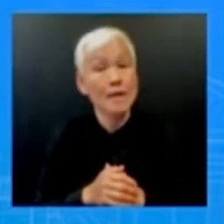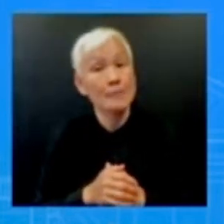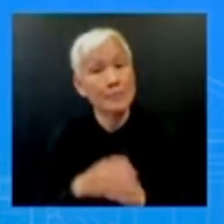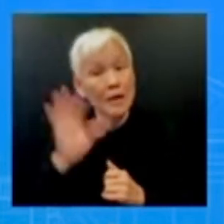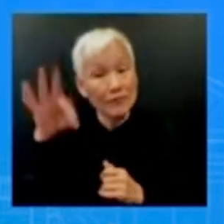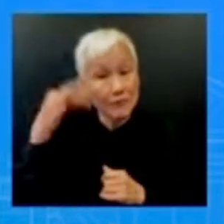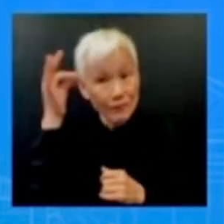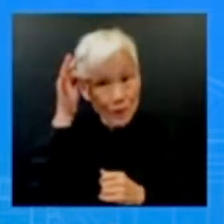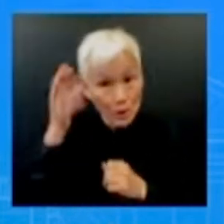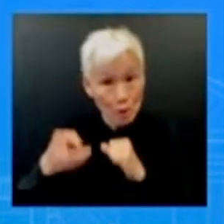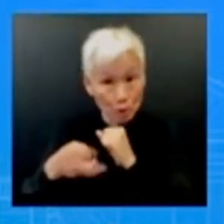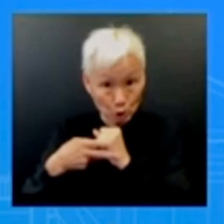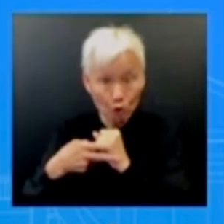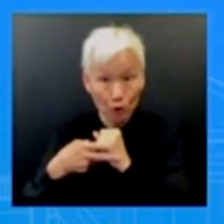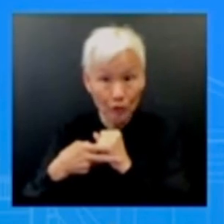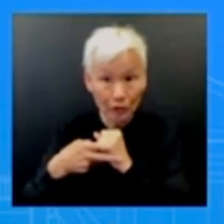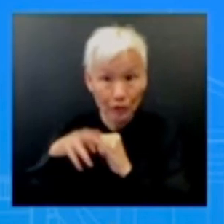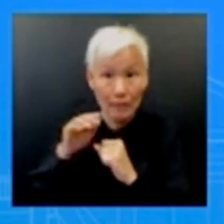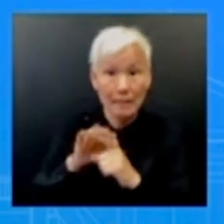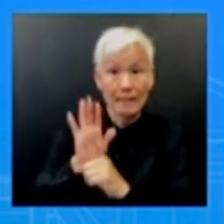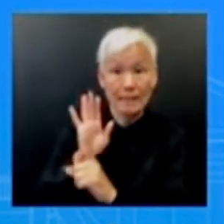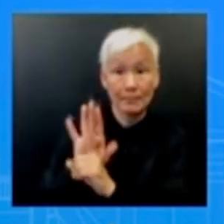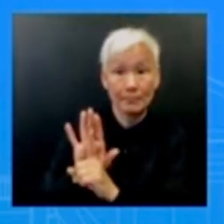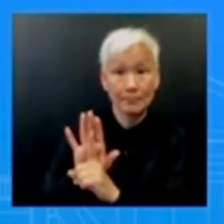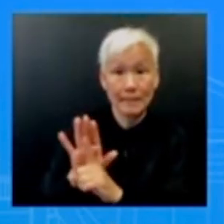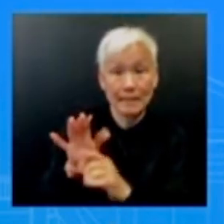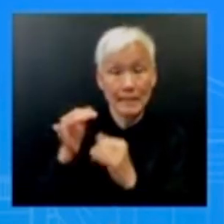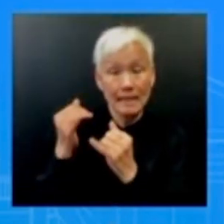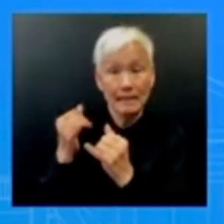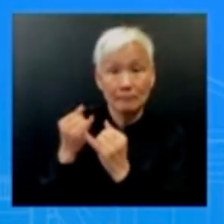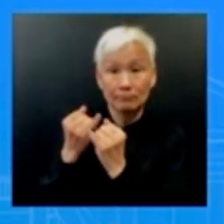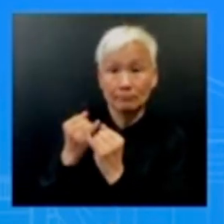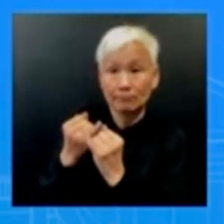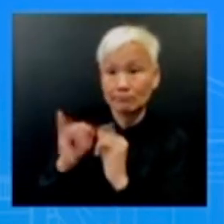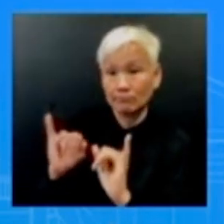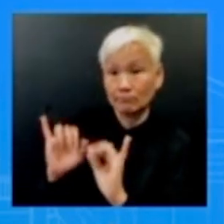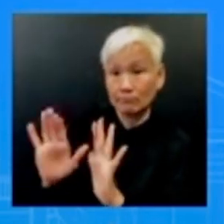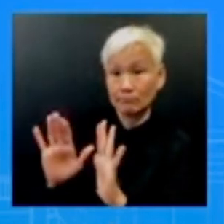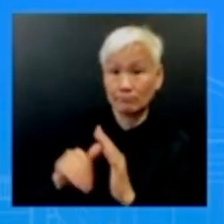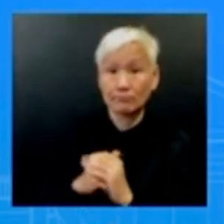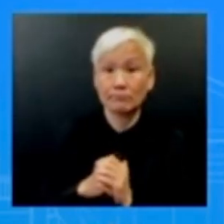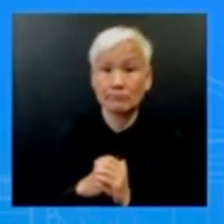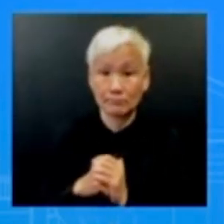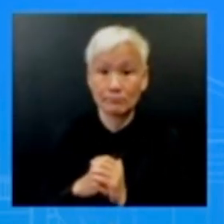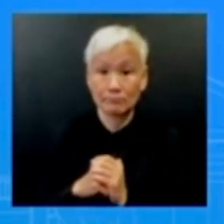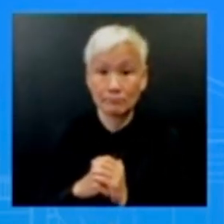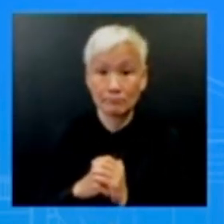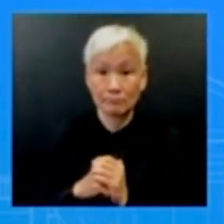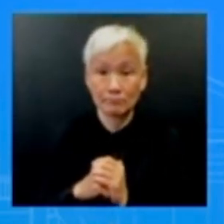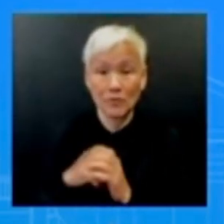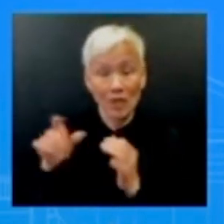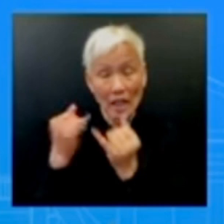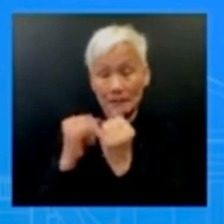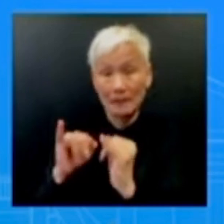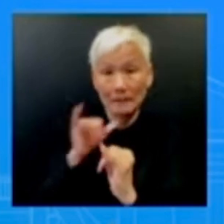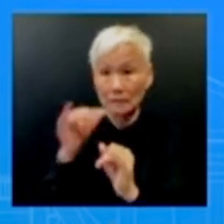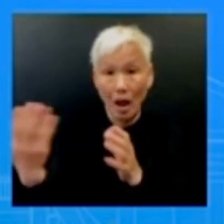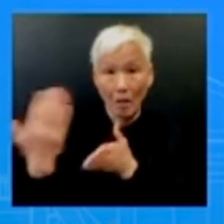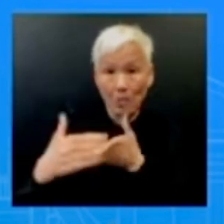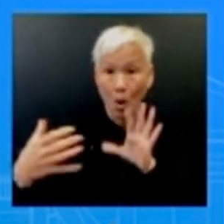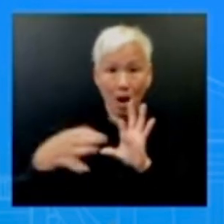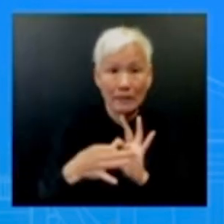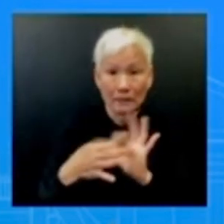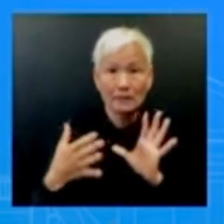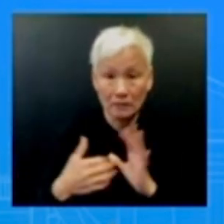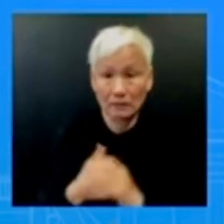They are independent. They will make, the president believes that. The president has been very clear on that. And they are going to make their decision,